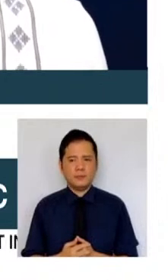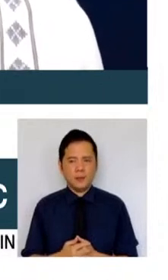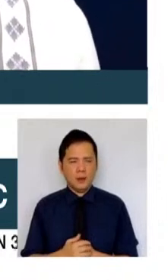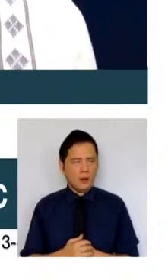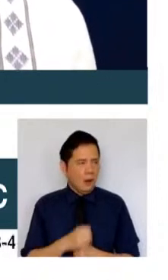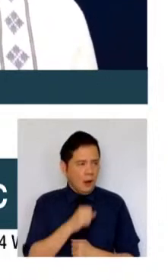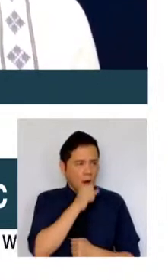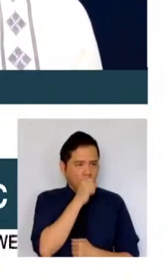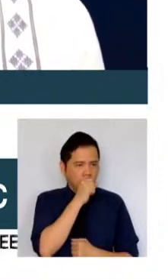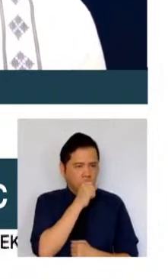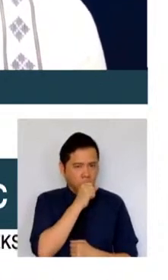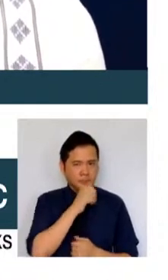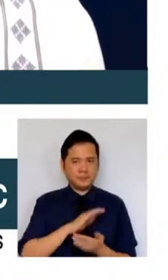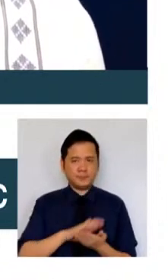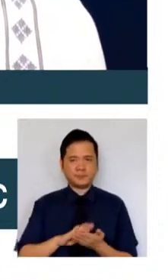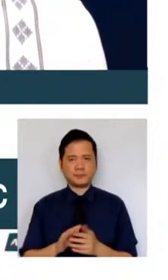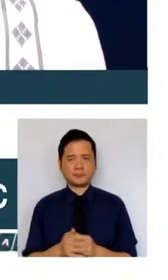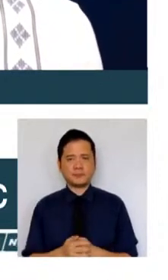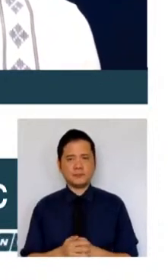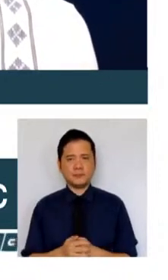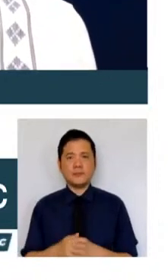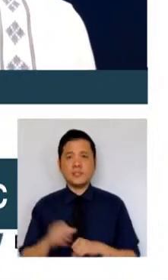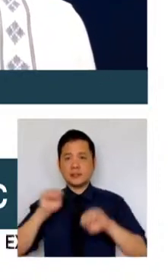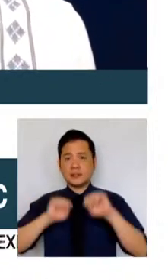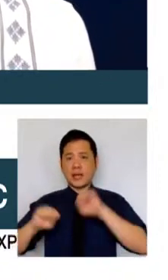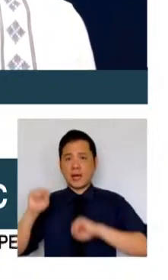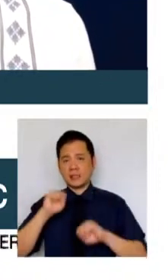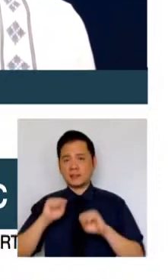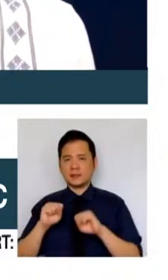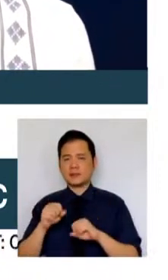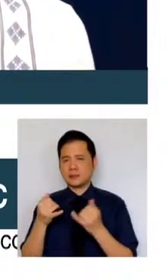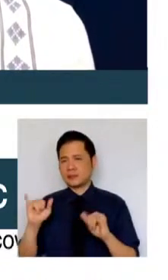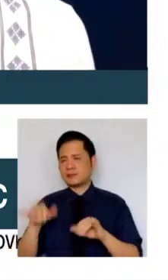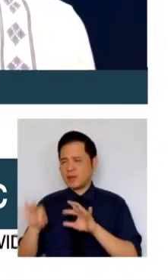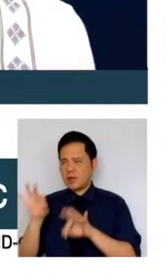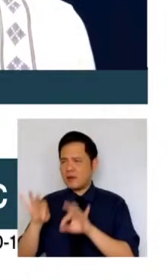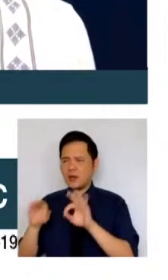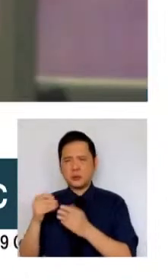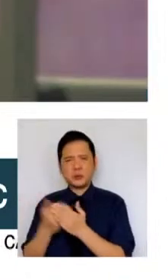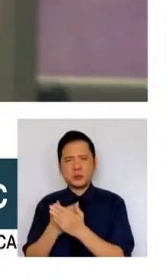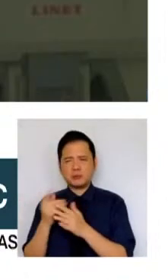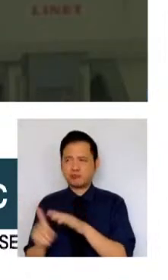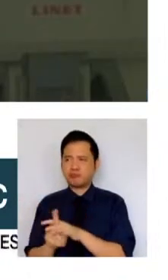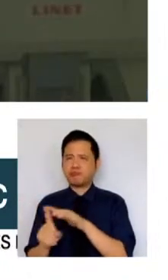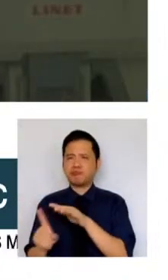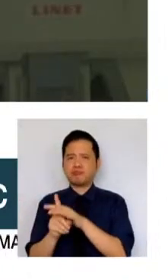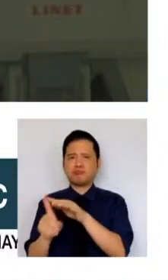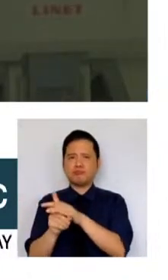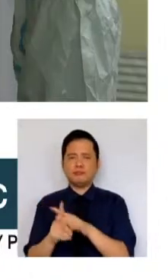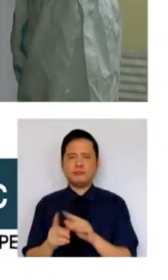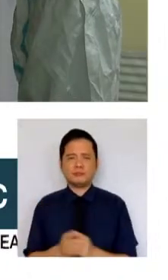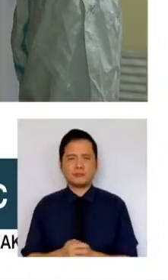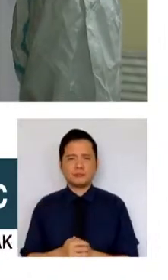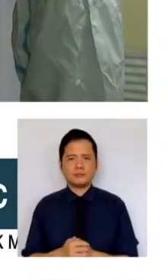Of course, the science there is still evolving, but what we do know now and what we read is that